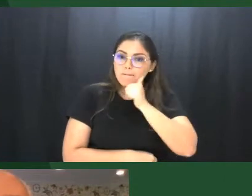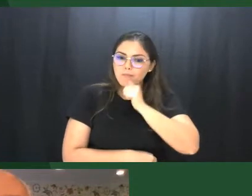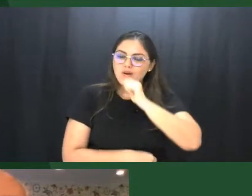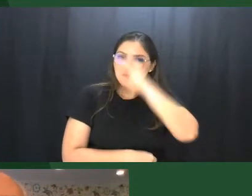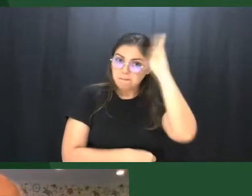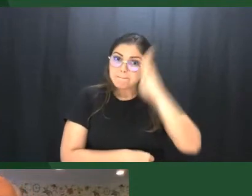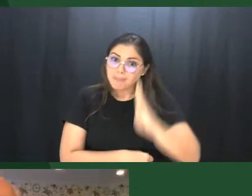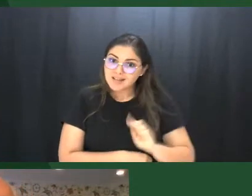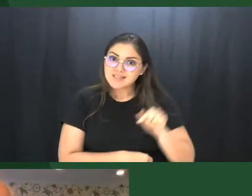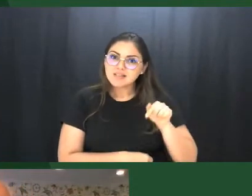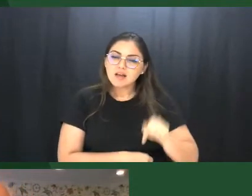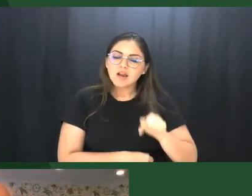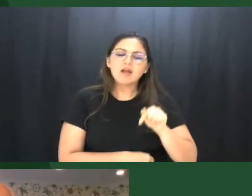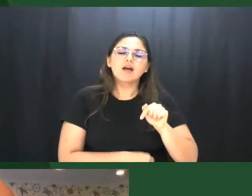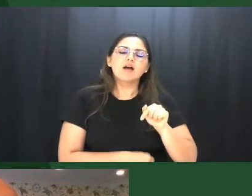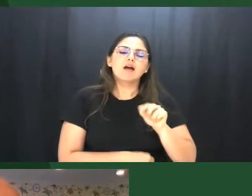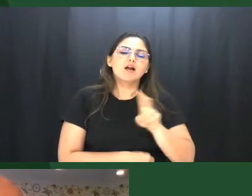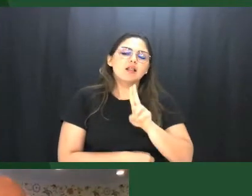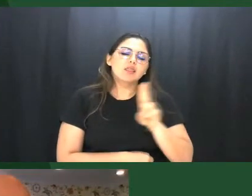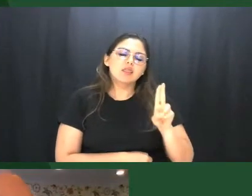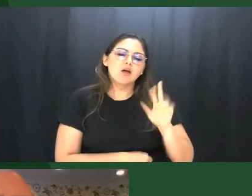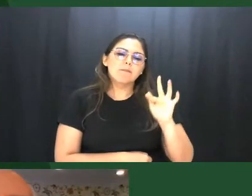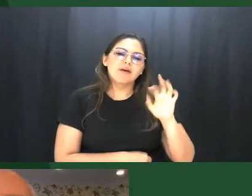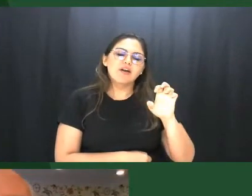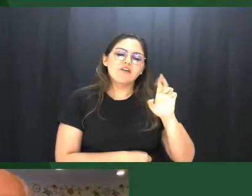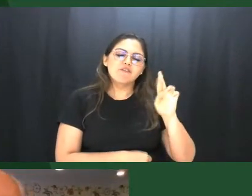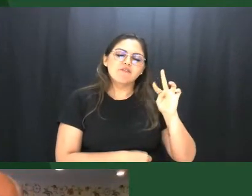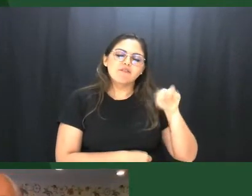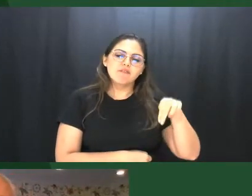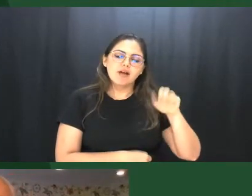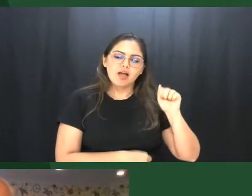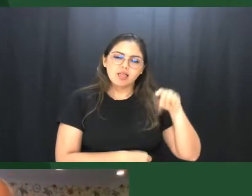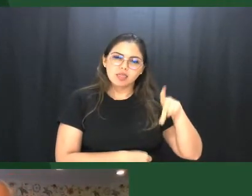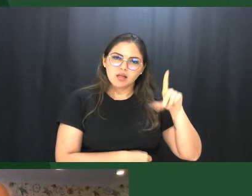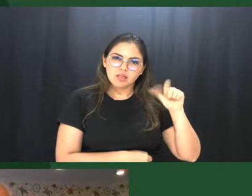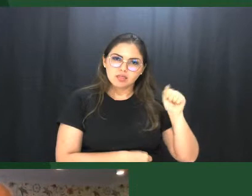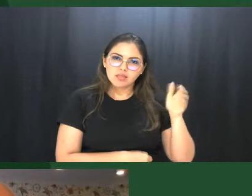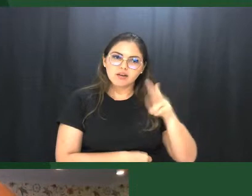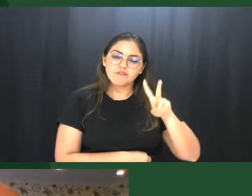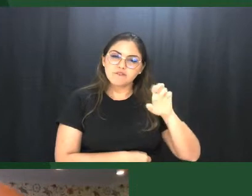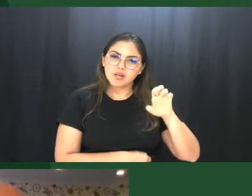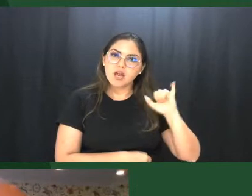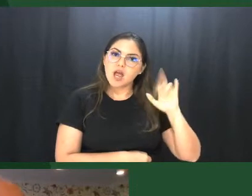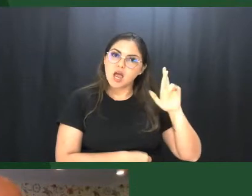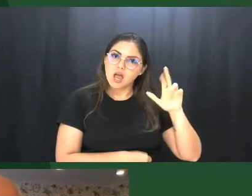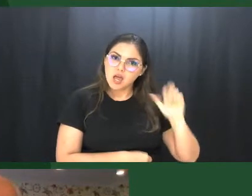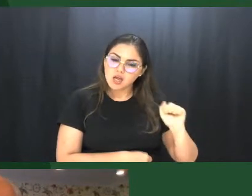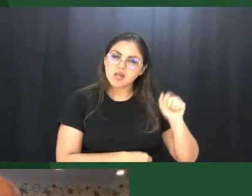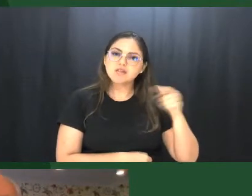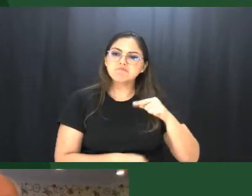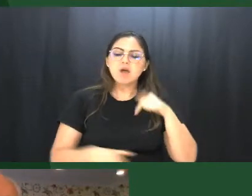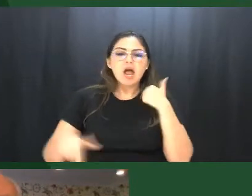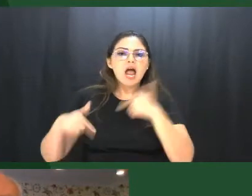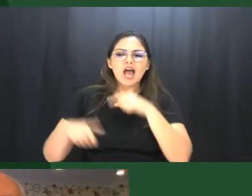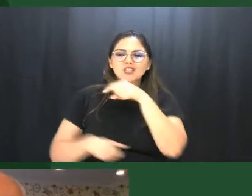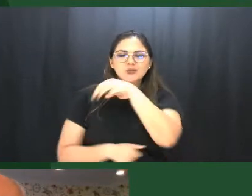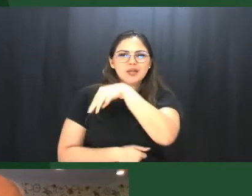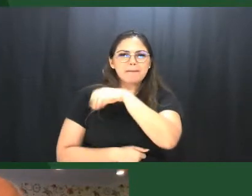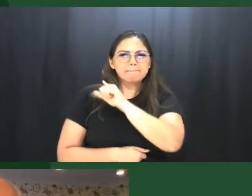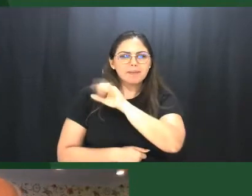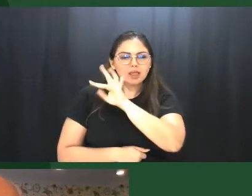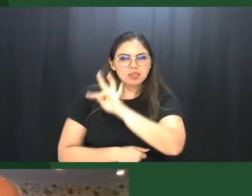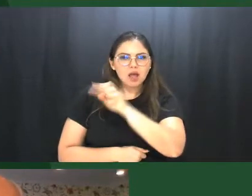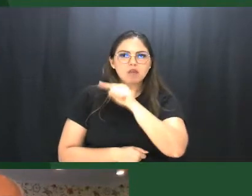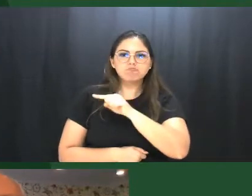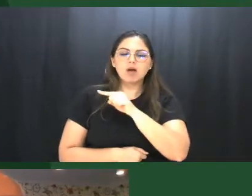MIT, works at Google, has shown wonderful results that if you add visualization systems,